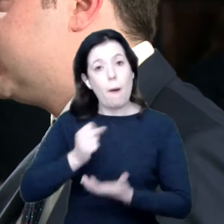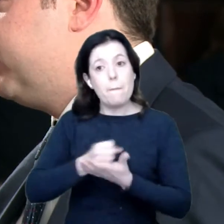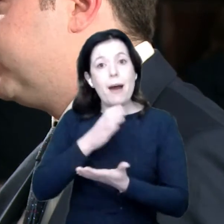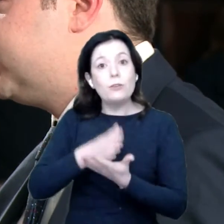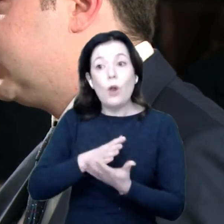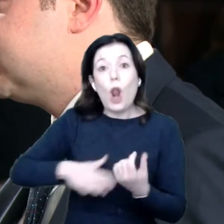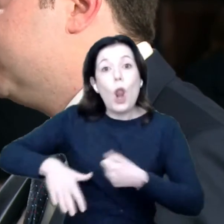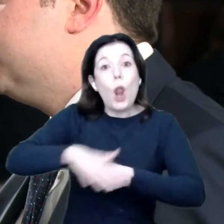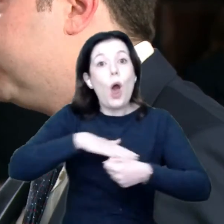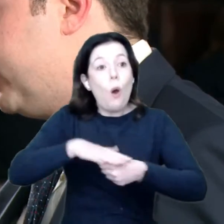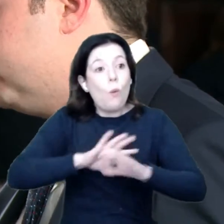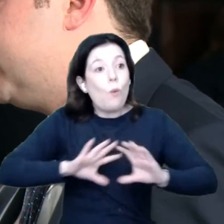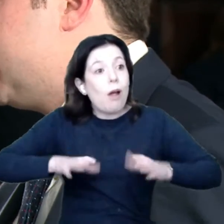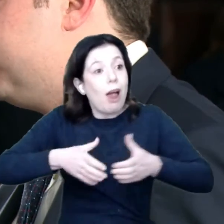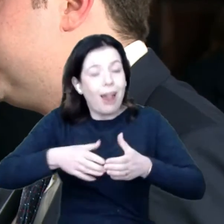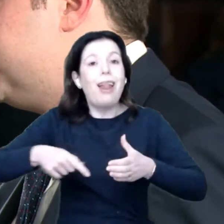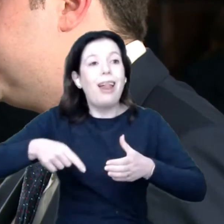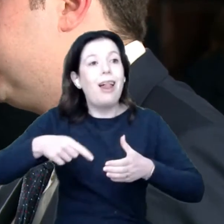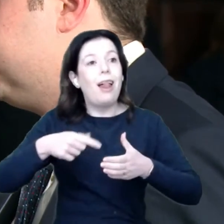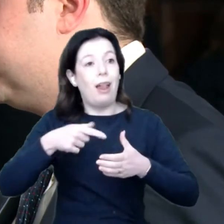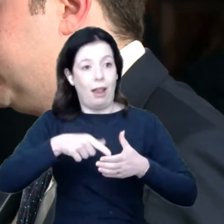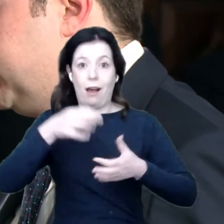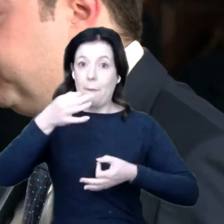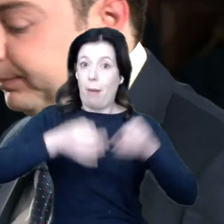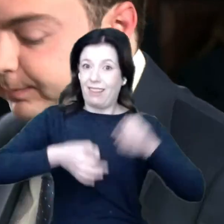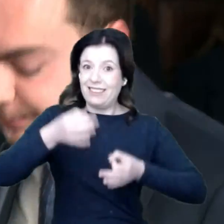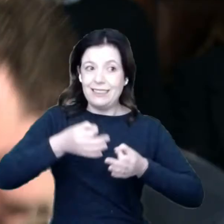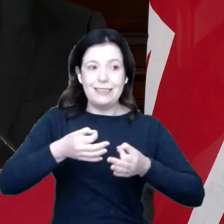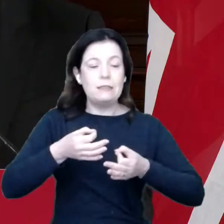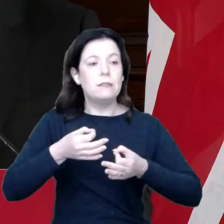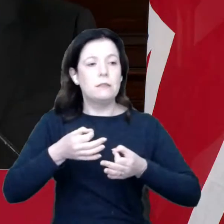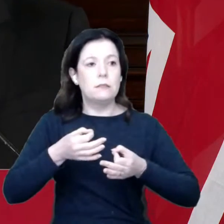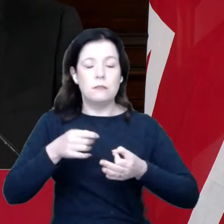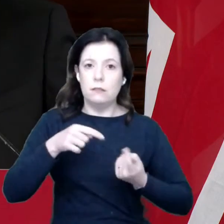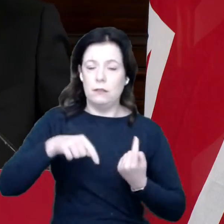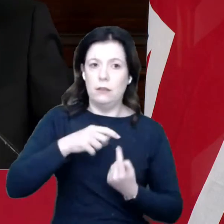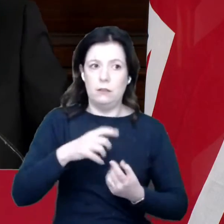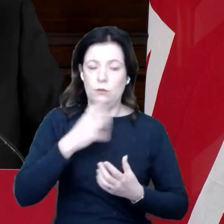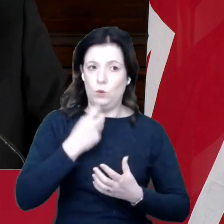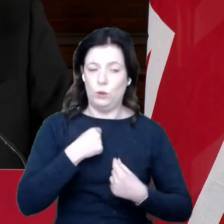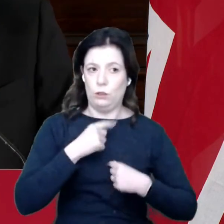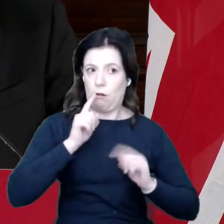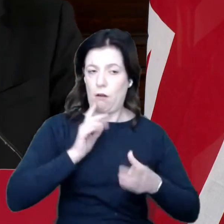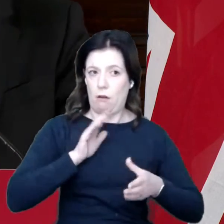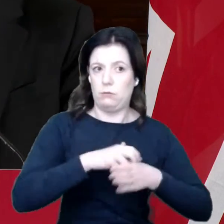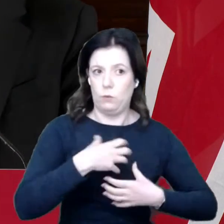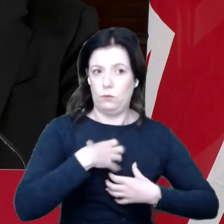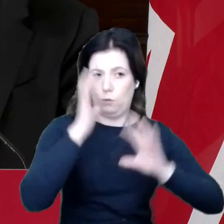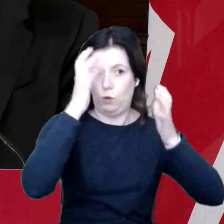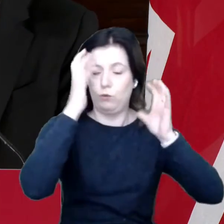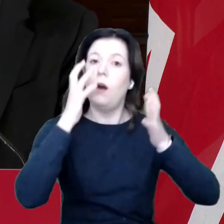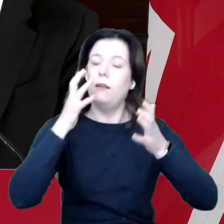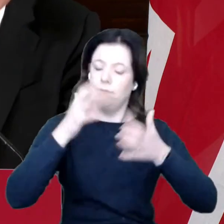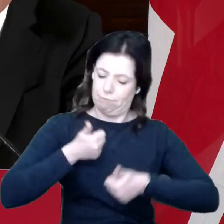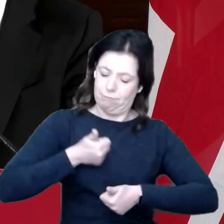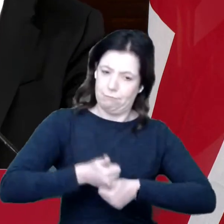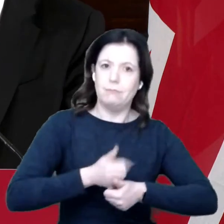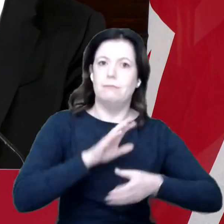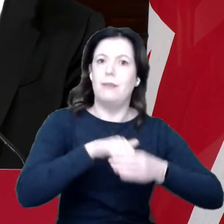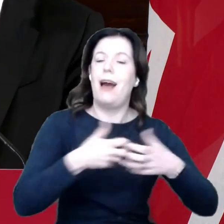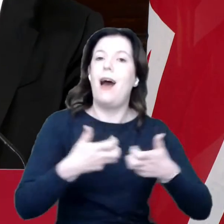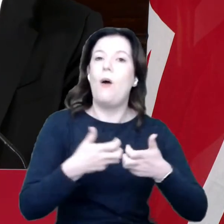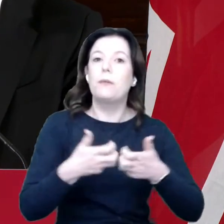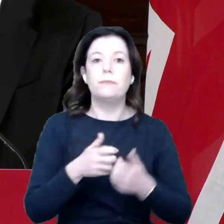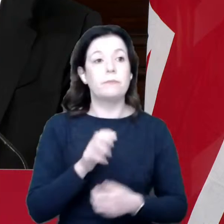local party politics that they will be safe to do so? Thank you. Well, Ben, thank you for that question. The fight against anti-Semitism is never